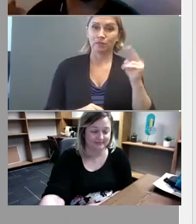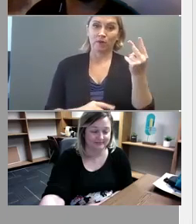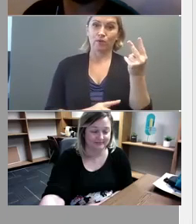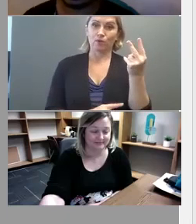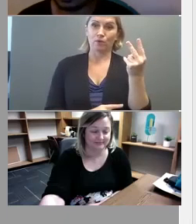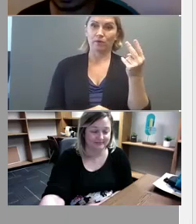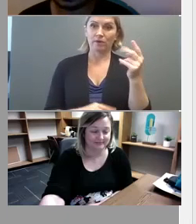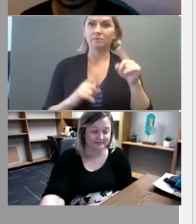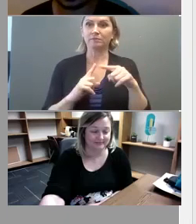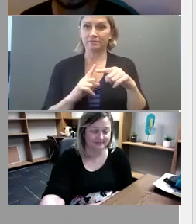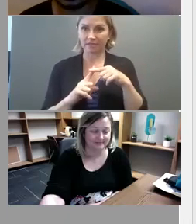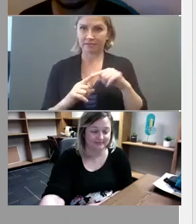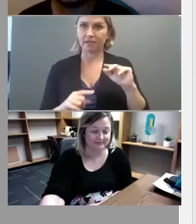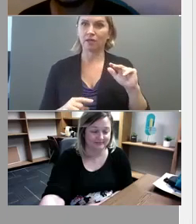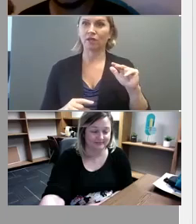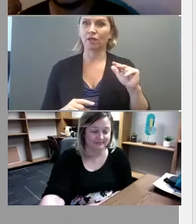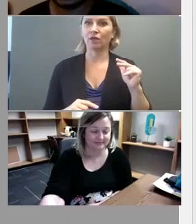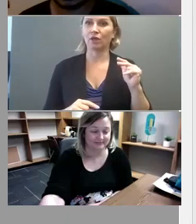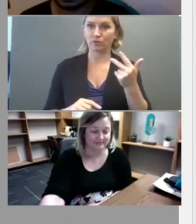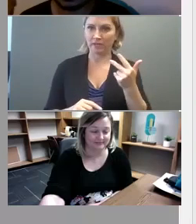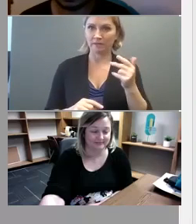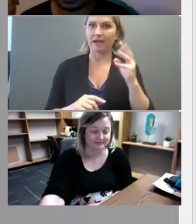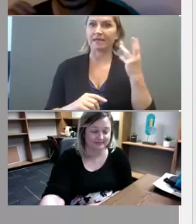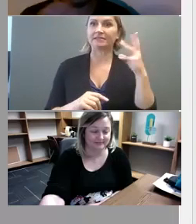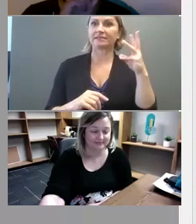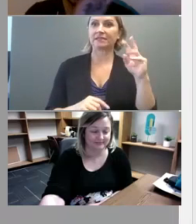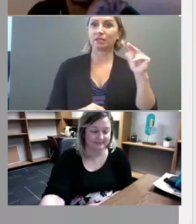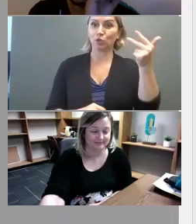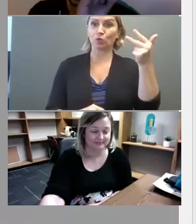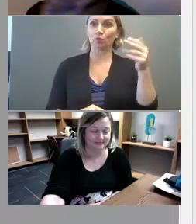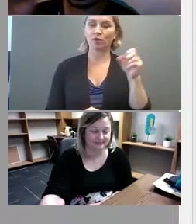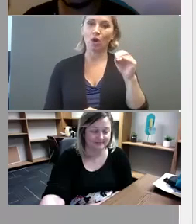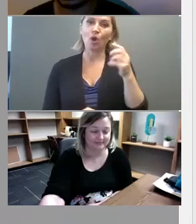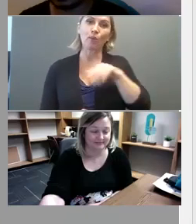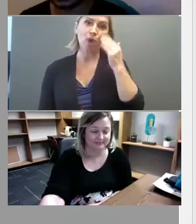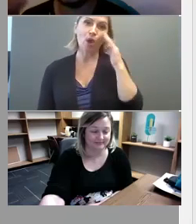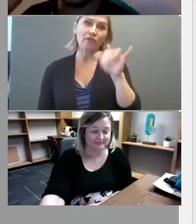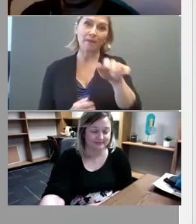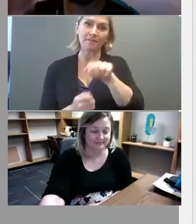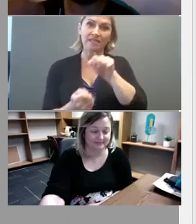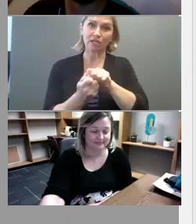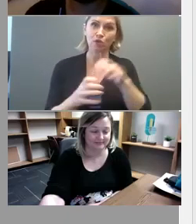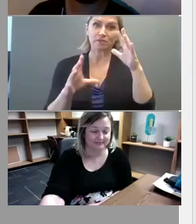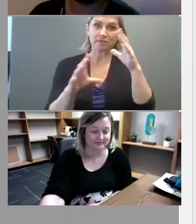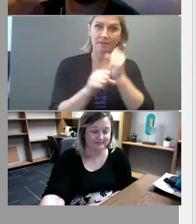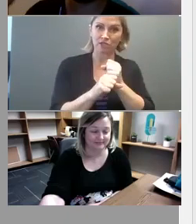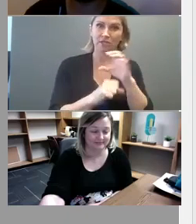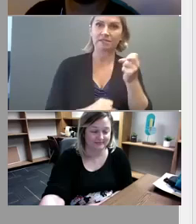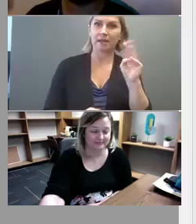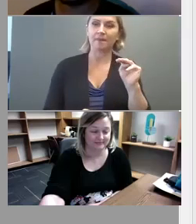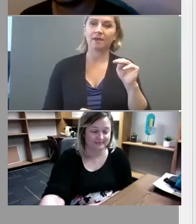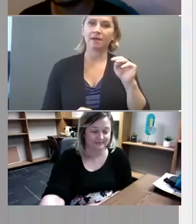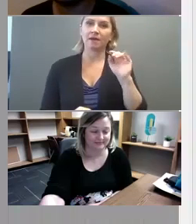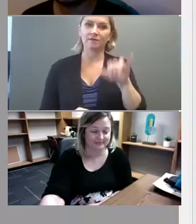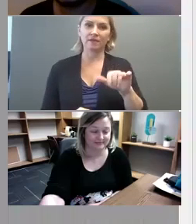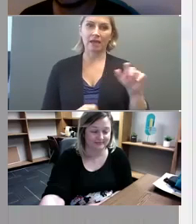plus 3 by 16 cubed and so on. So in this particular case, we know that this particular summation 1 plus 3 by 16